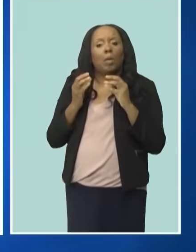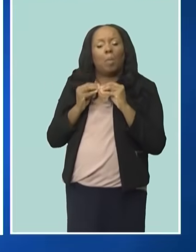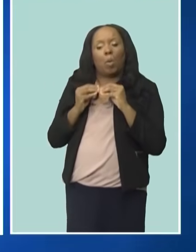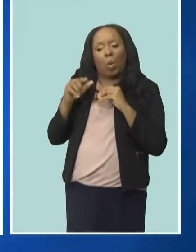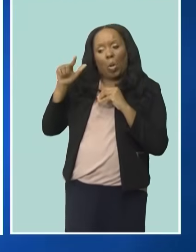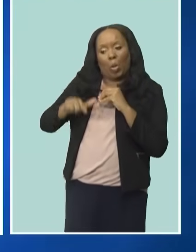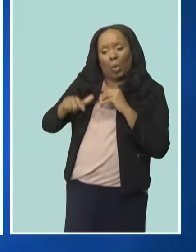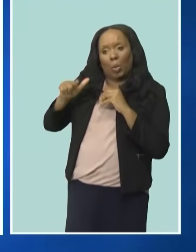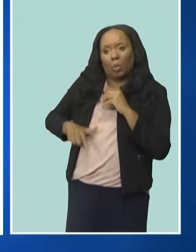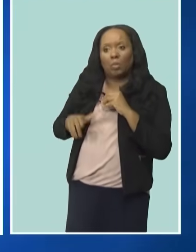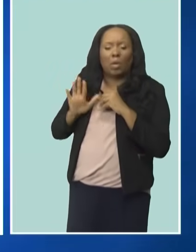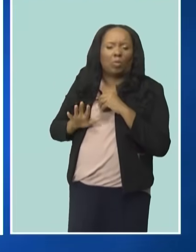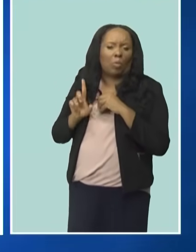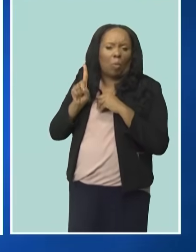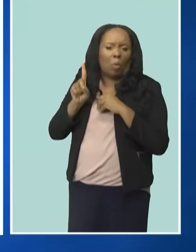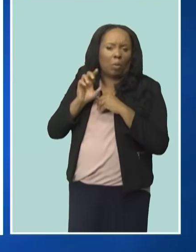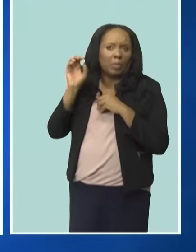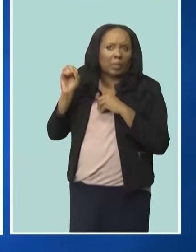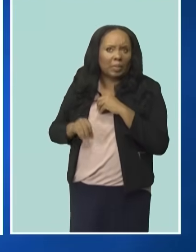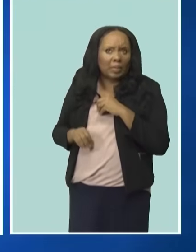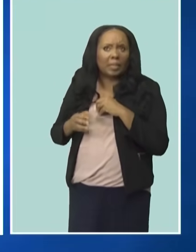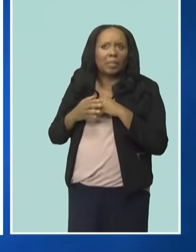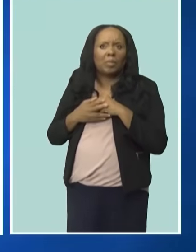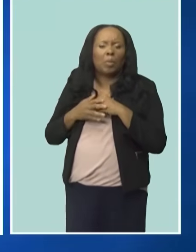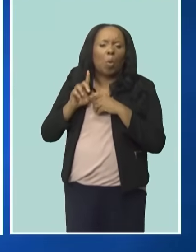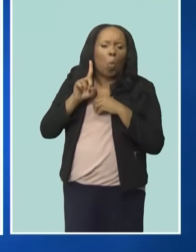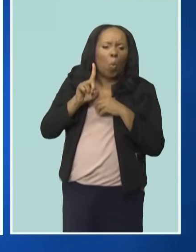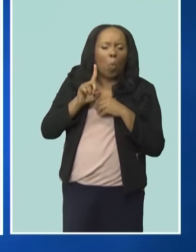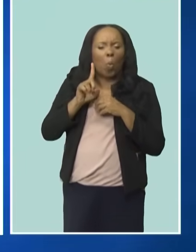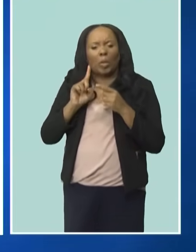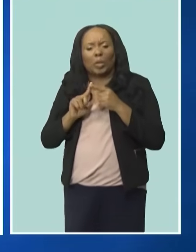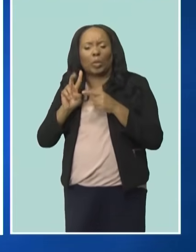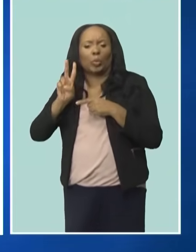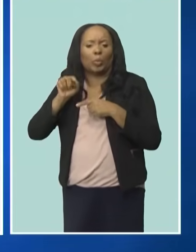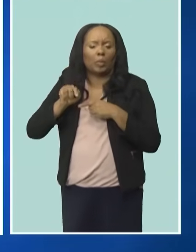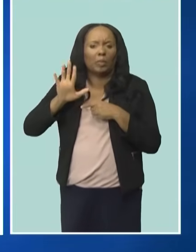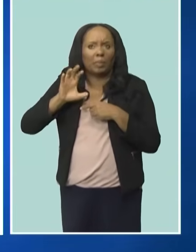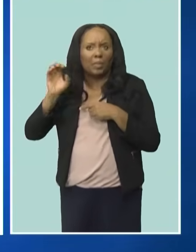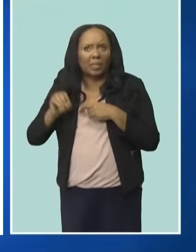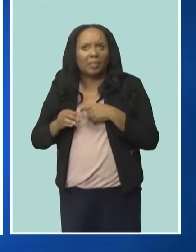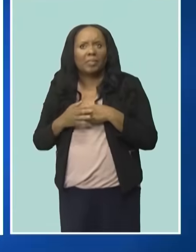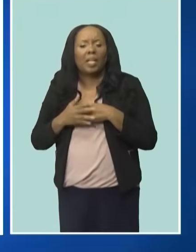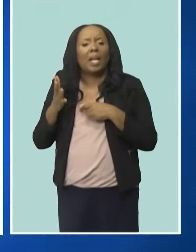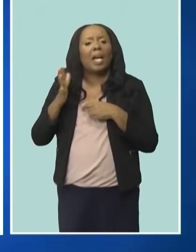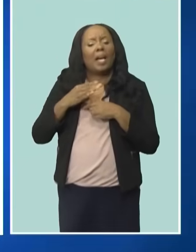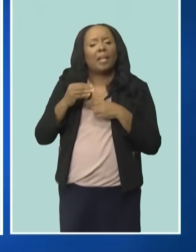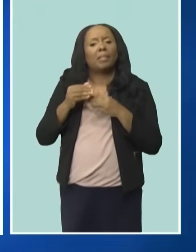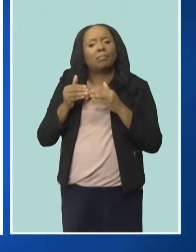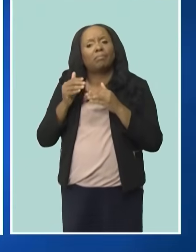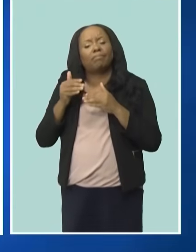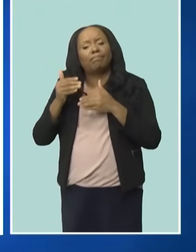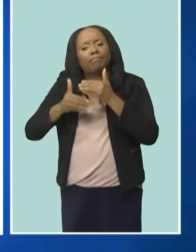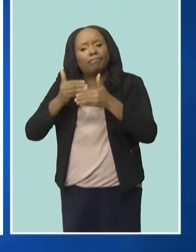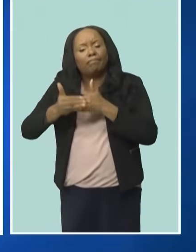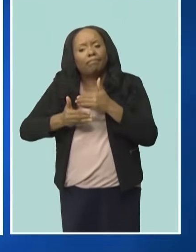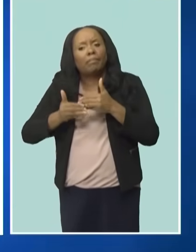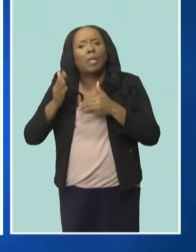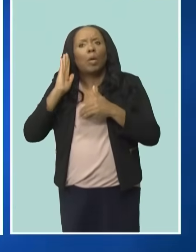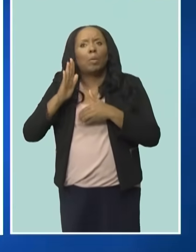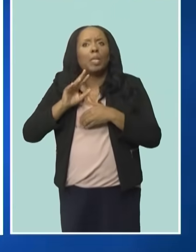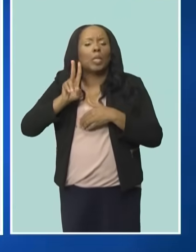our band, closer to 1%, our band being 1 to 2.5. And over the medium term, we expect it to ease back to around